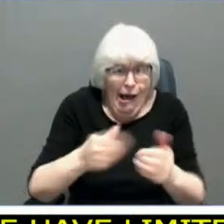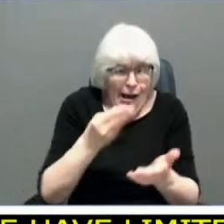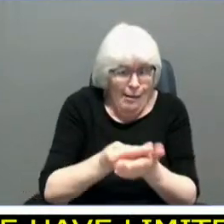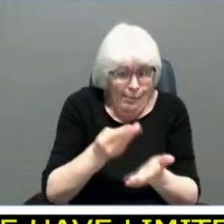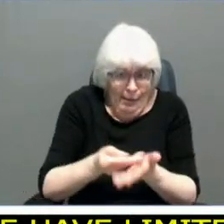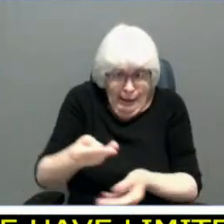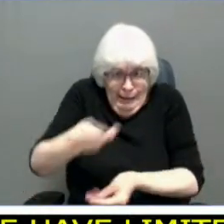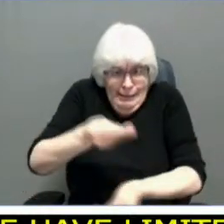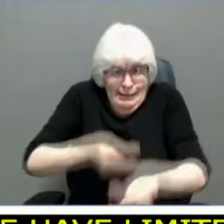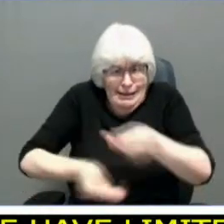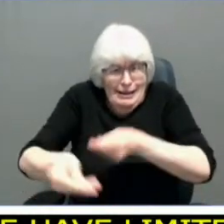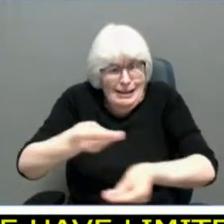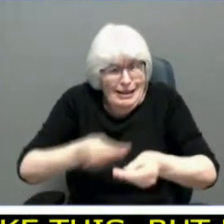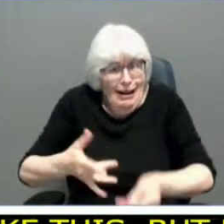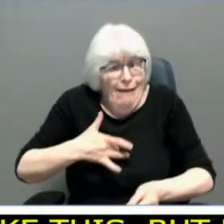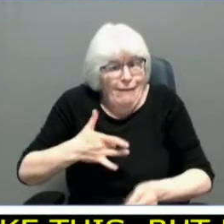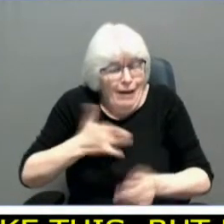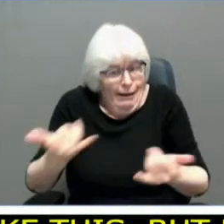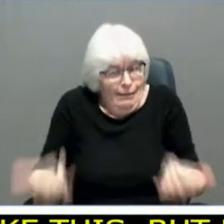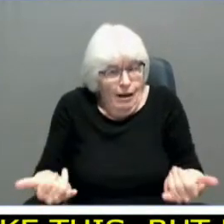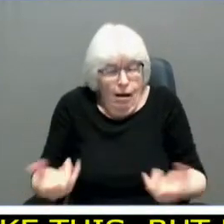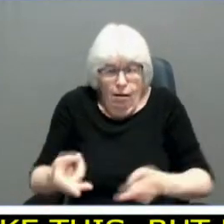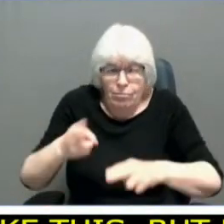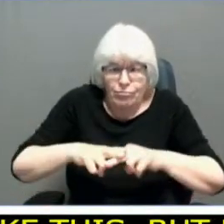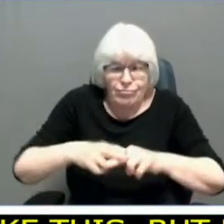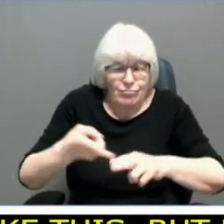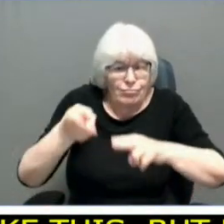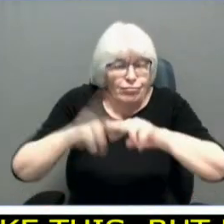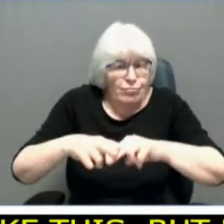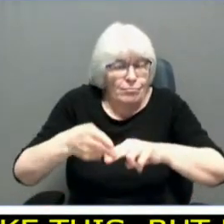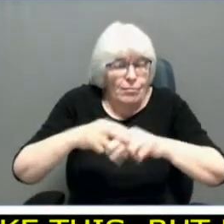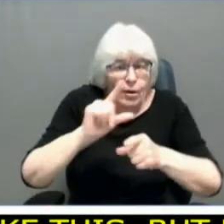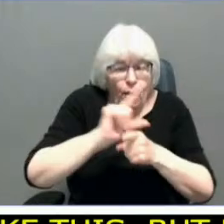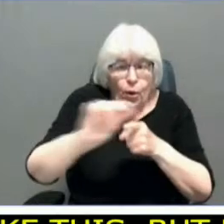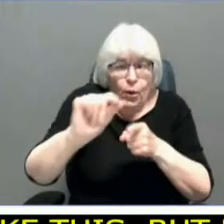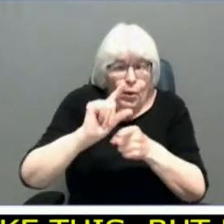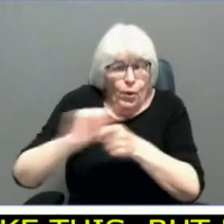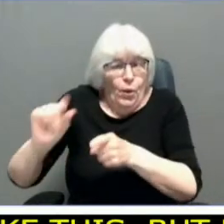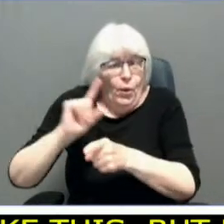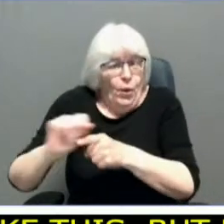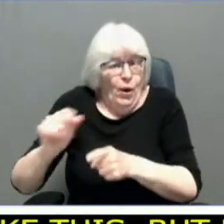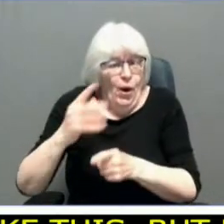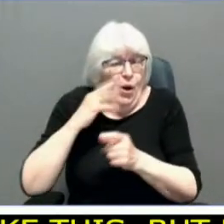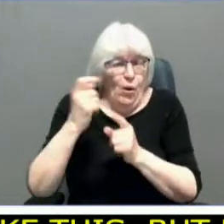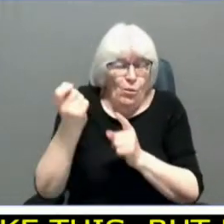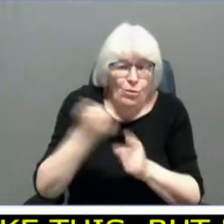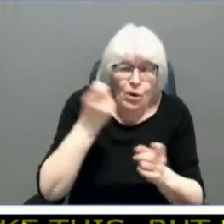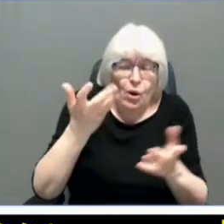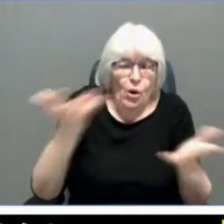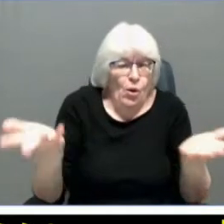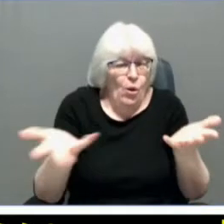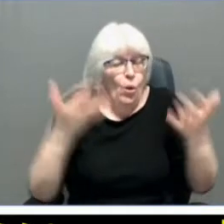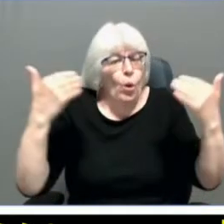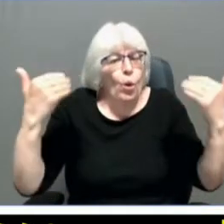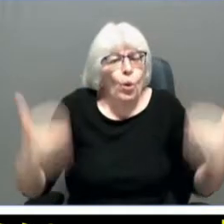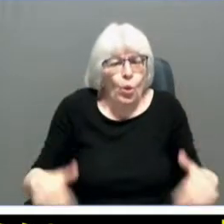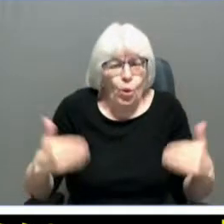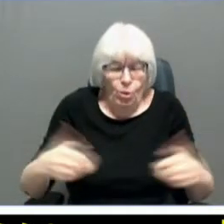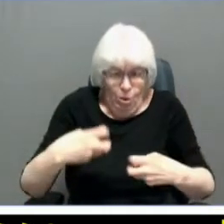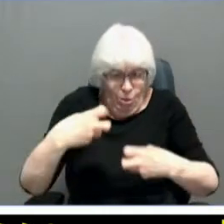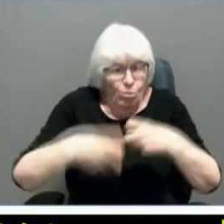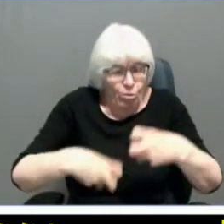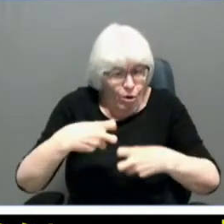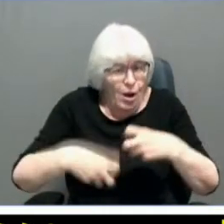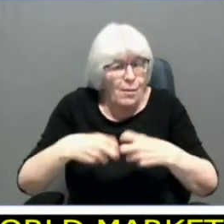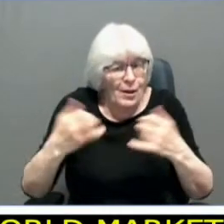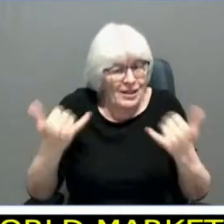in prices. Obviously, the war in Ukraine has kicked it all off. But I think we're going to need to see policies that are